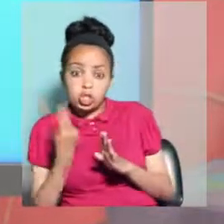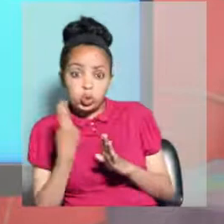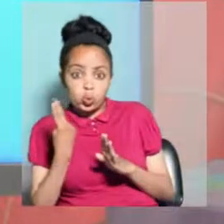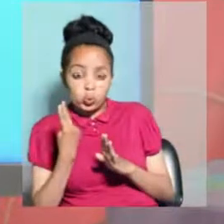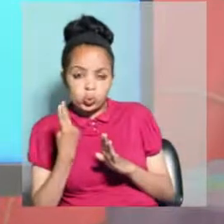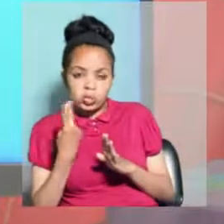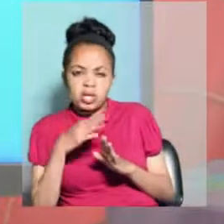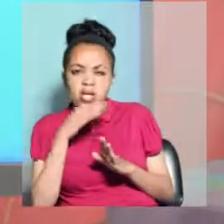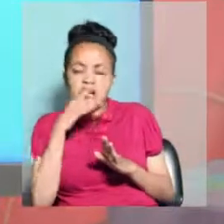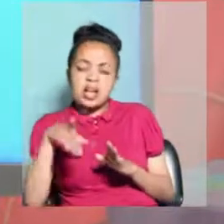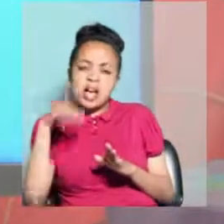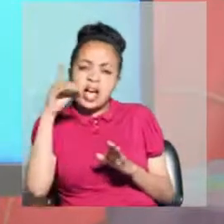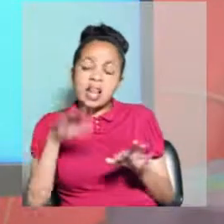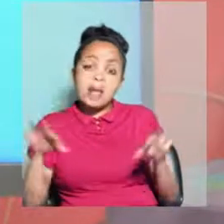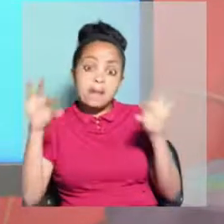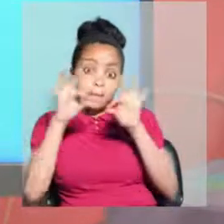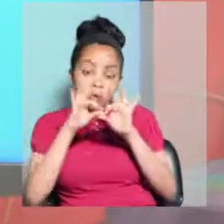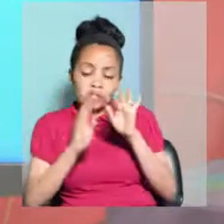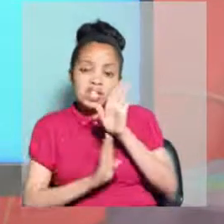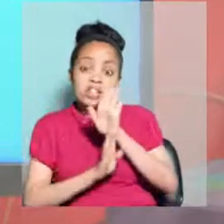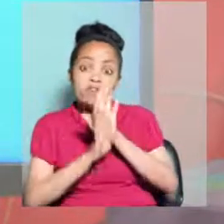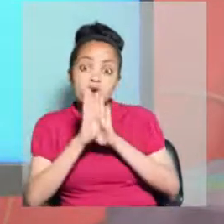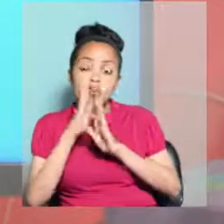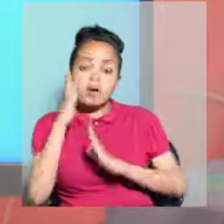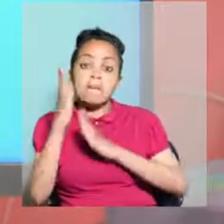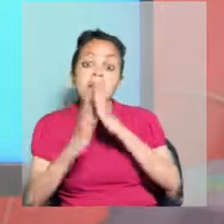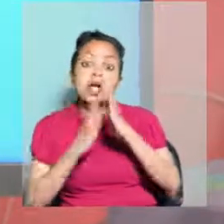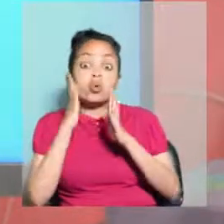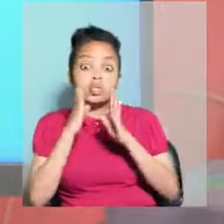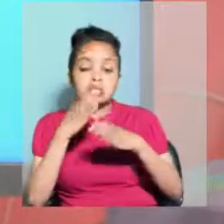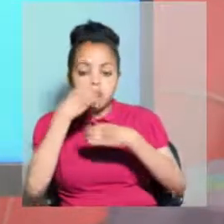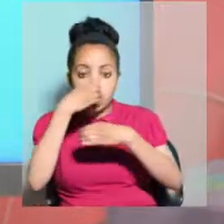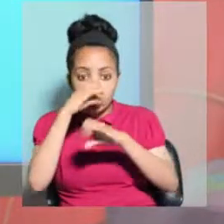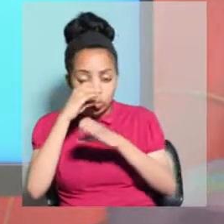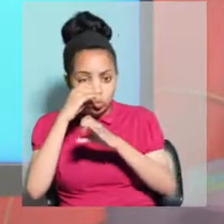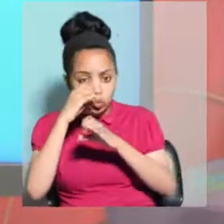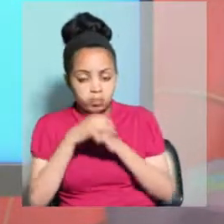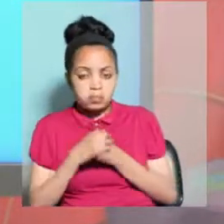used and highly important in development of biology is microscope.